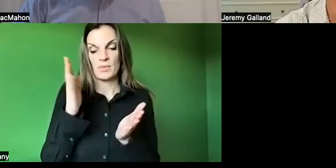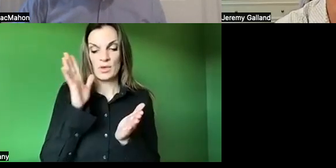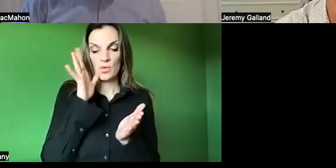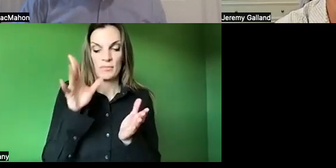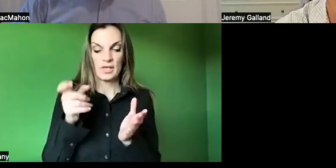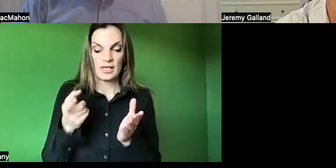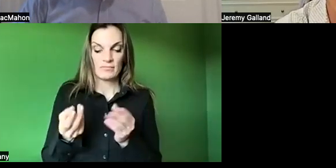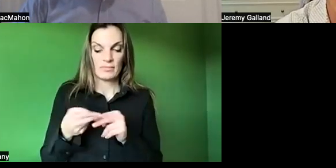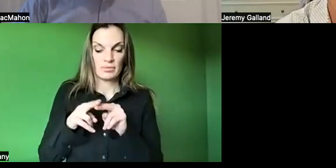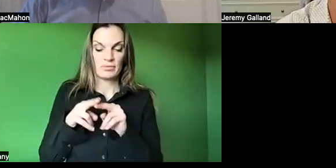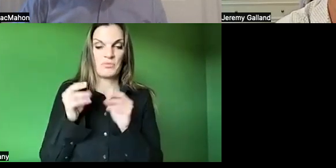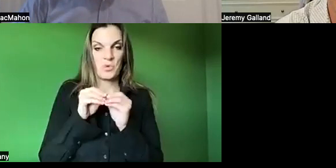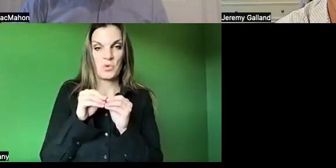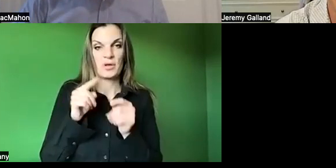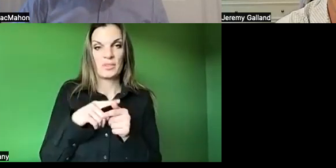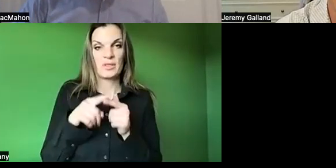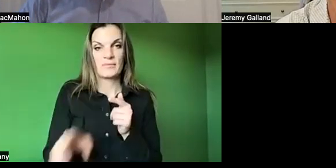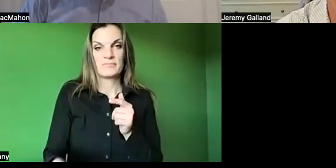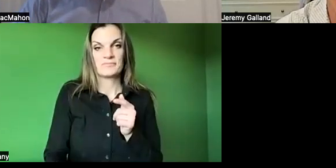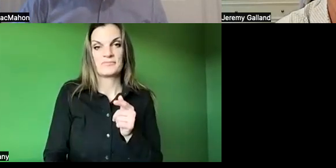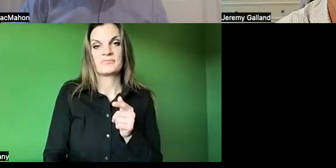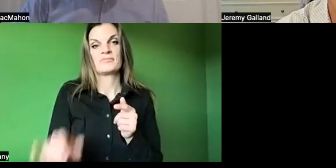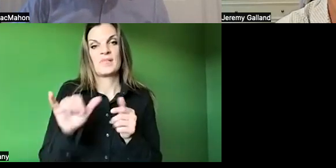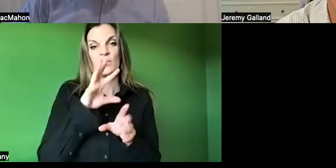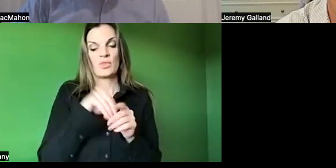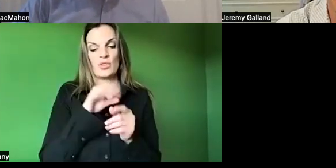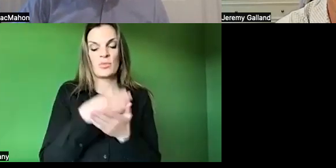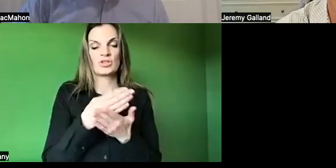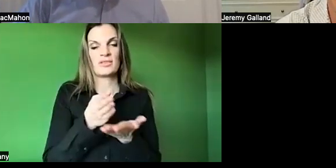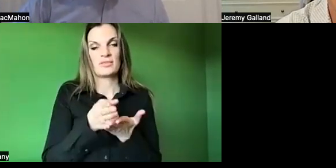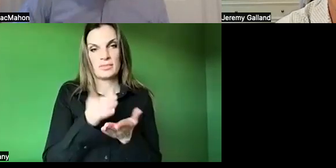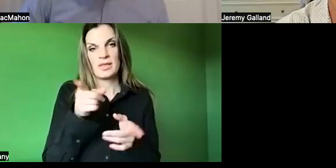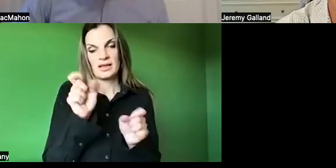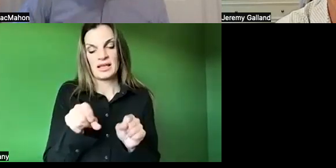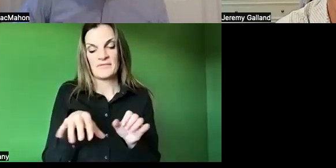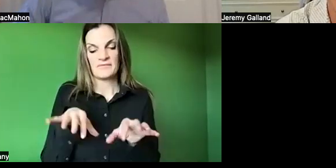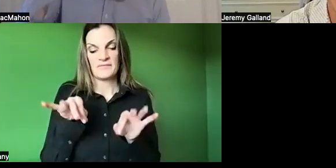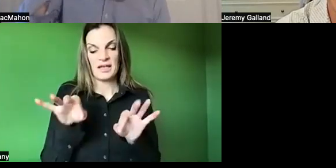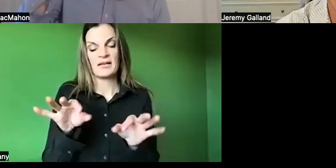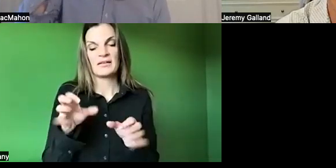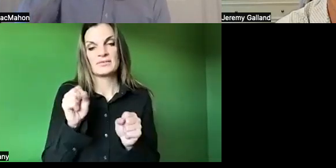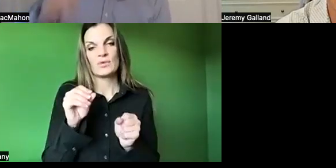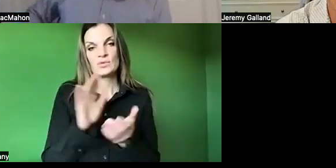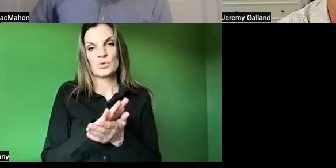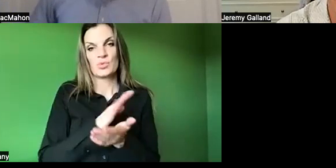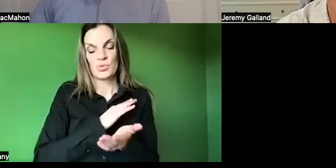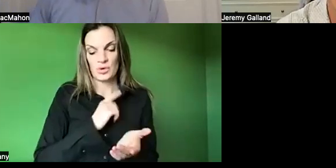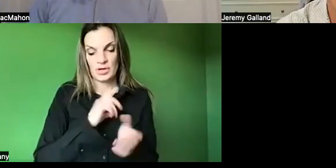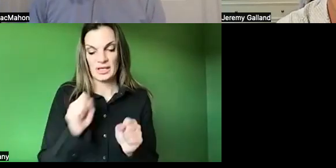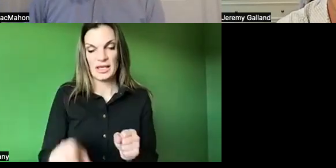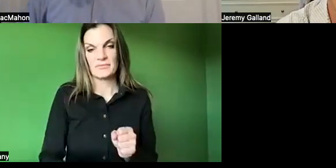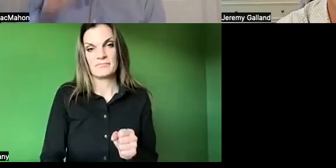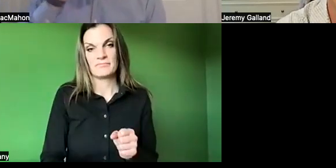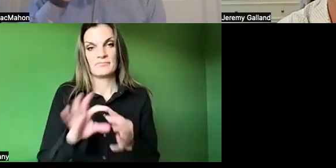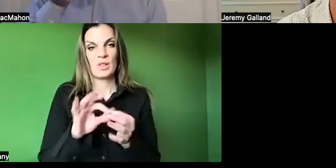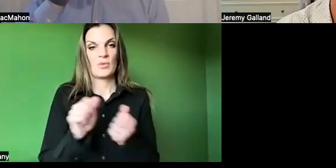to $200,000. That's well within their budget that they can find a way so that school board taxes are related to